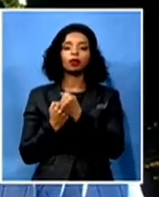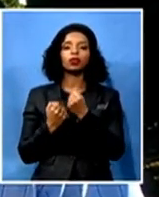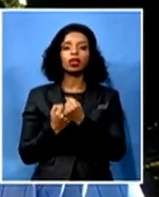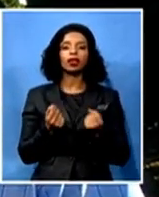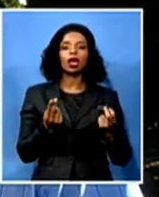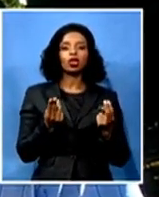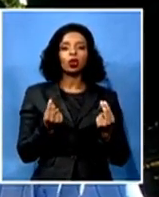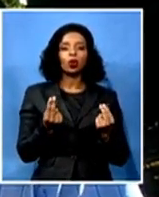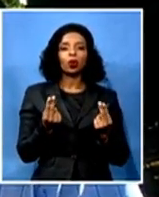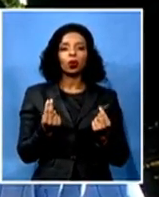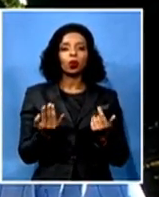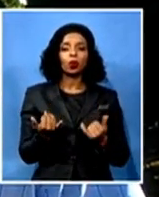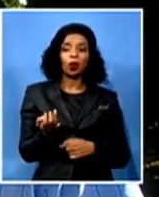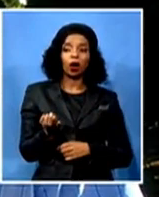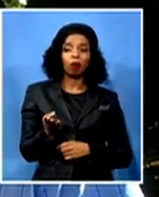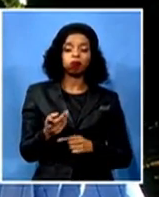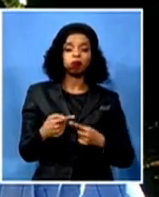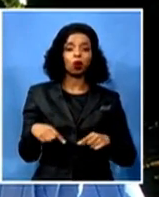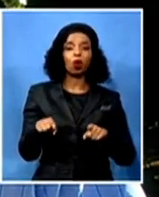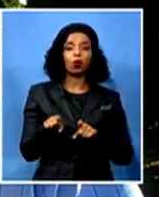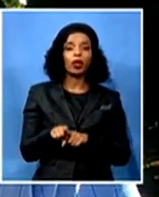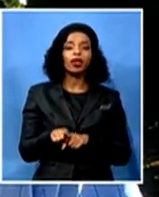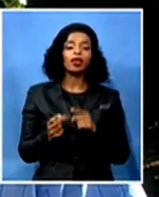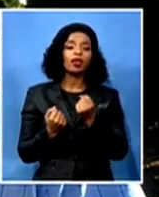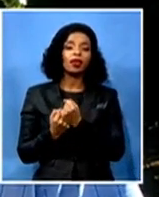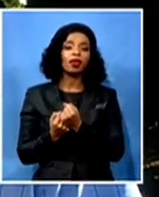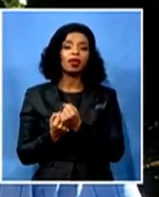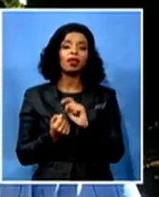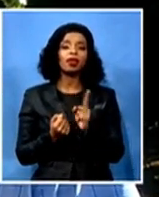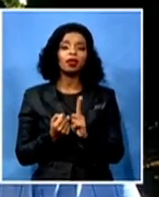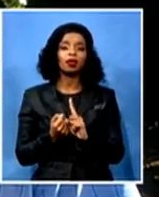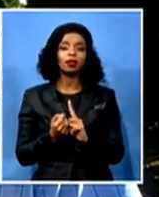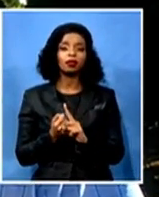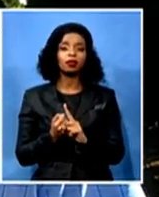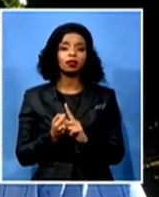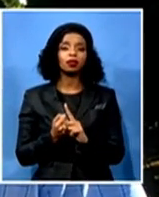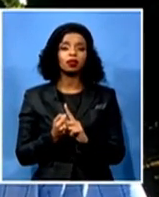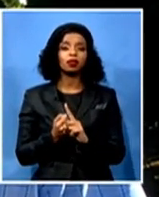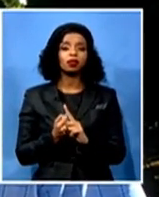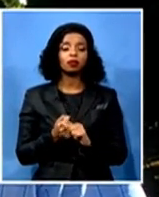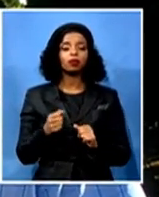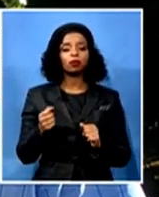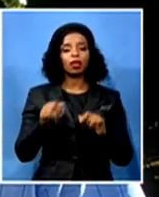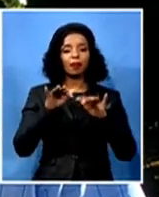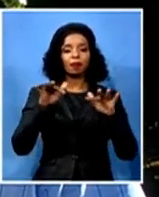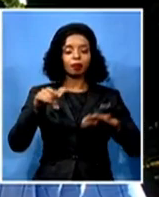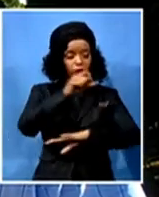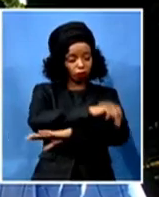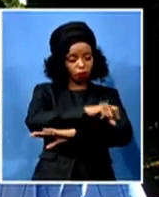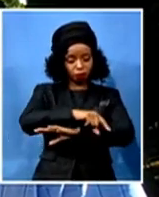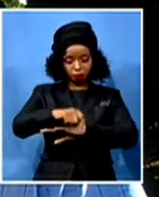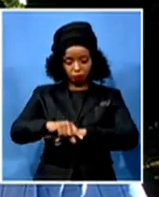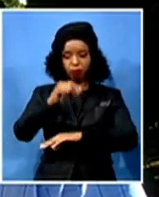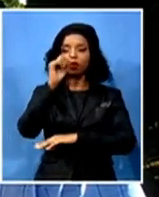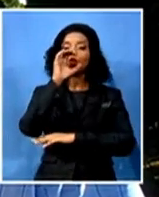of new citrus farmers that we can assist in this process. The